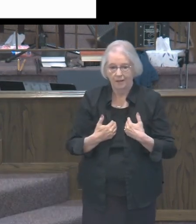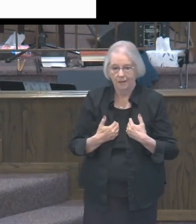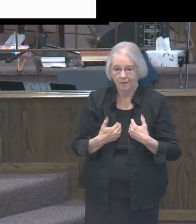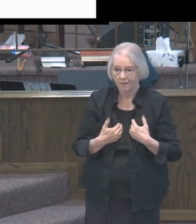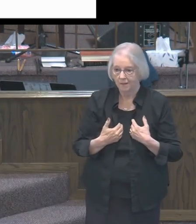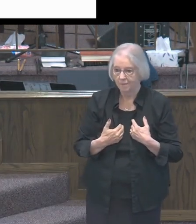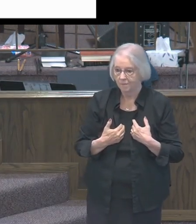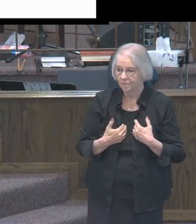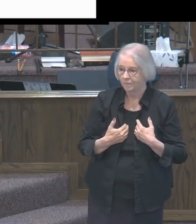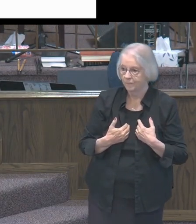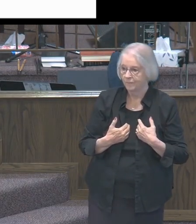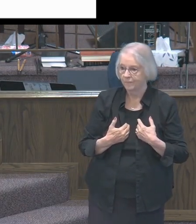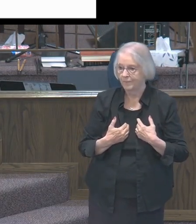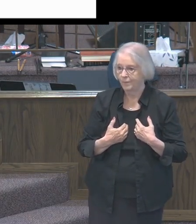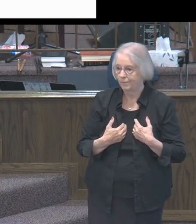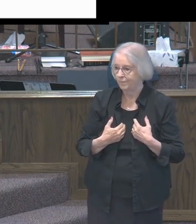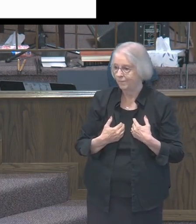That's not how it goes.